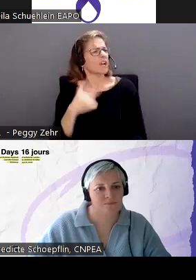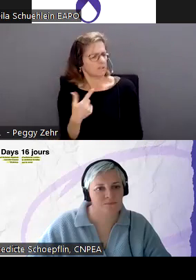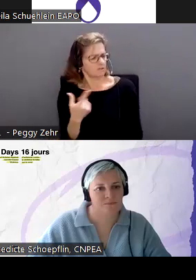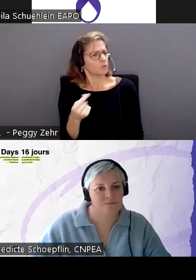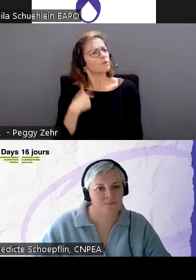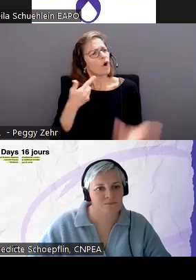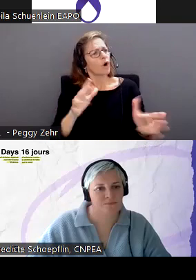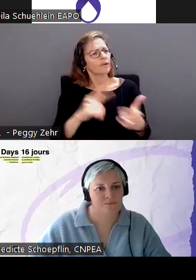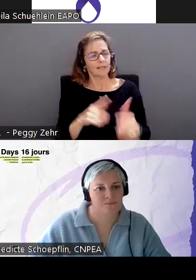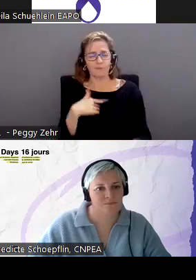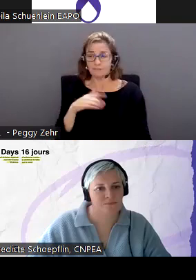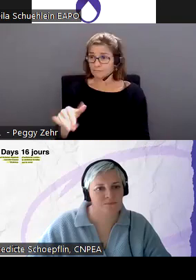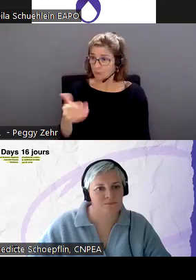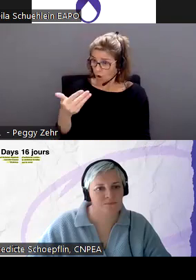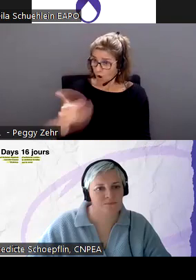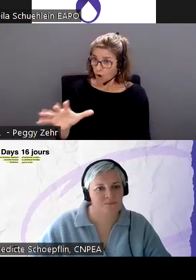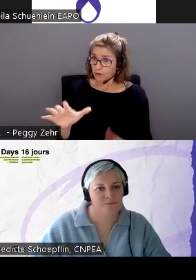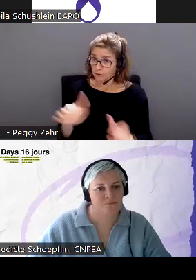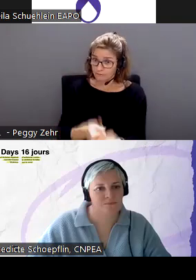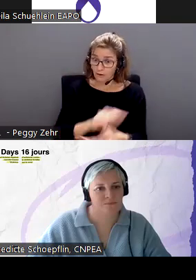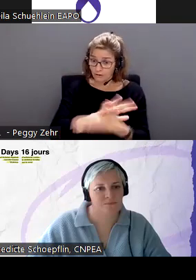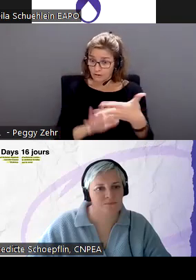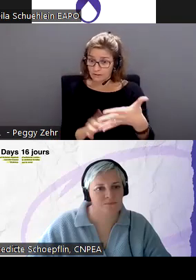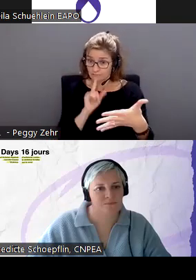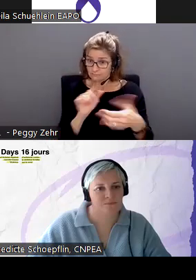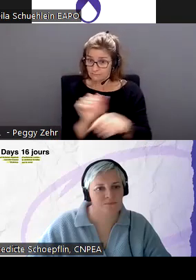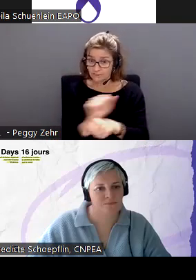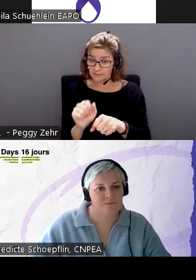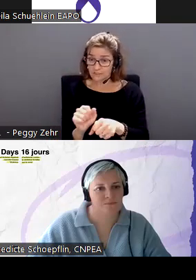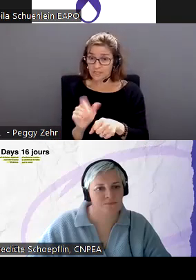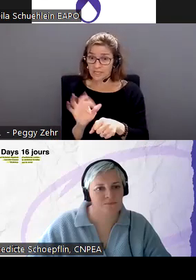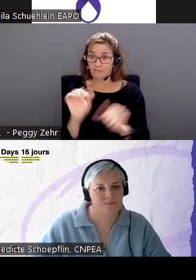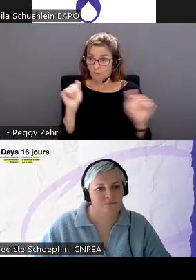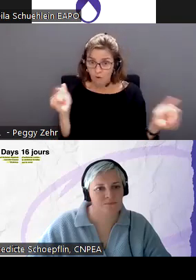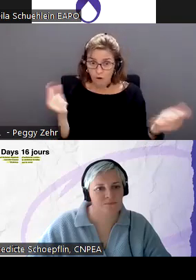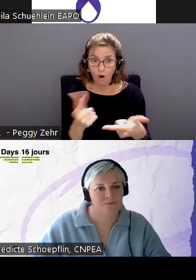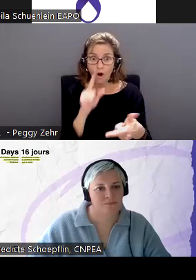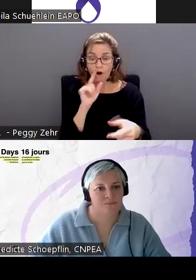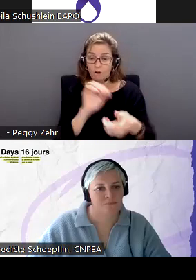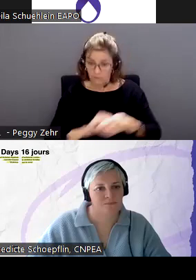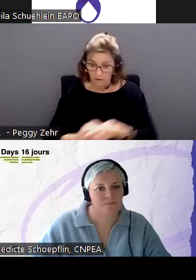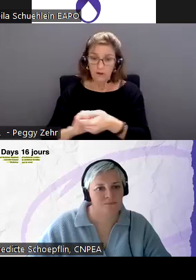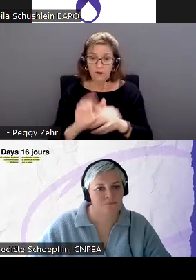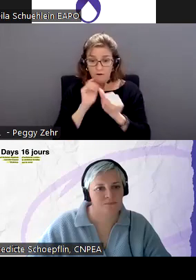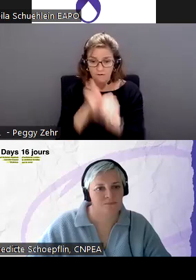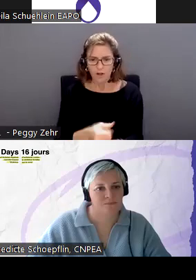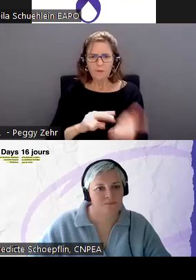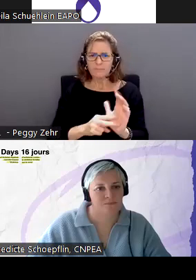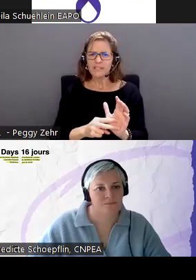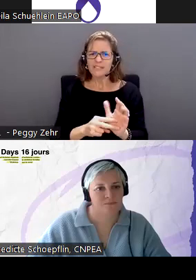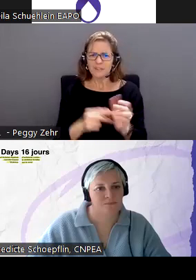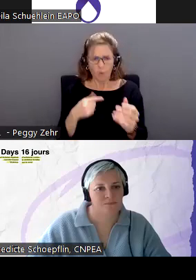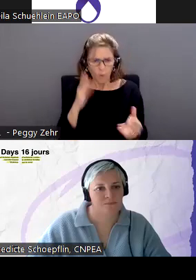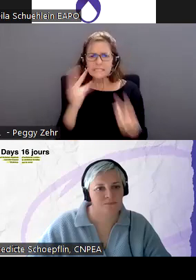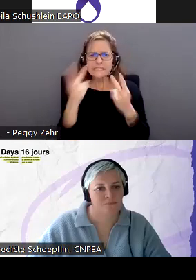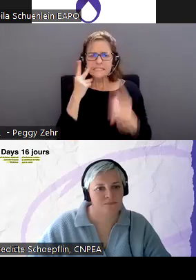if we were already doing them in a way that was collective, we would see significant changes. I'm